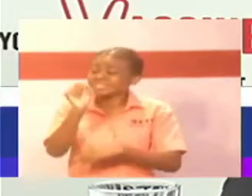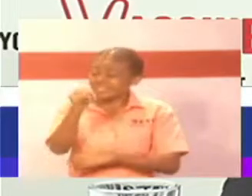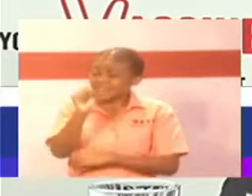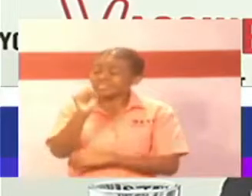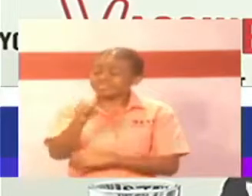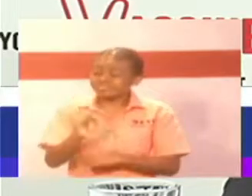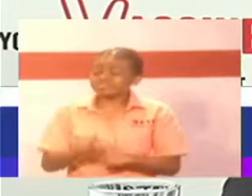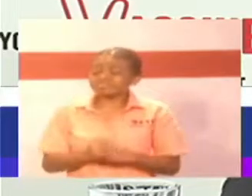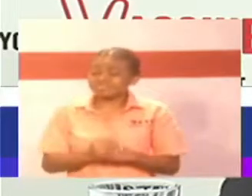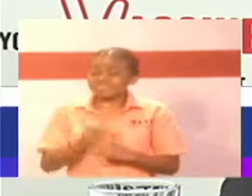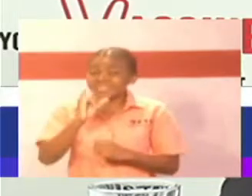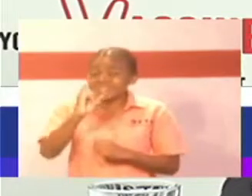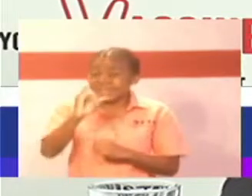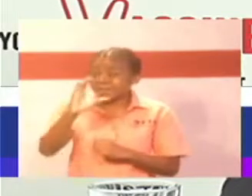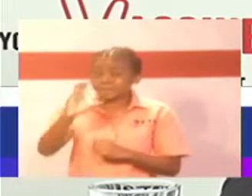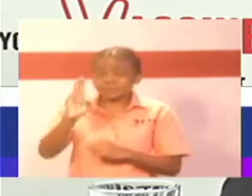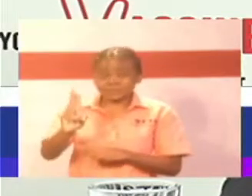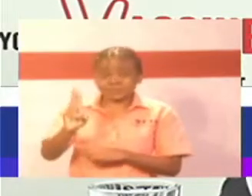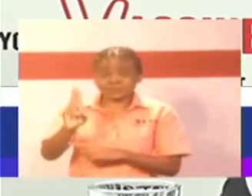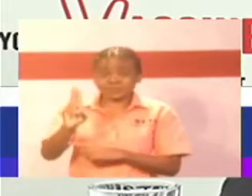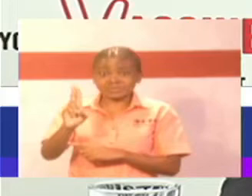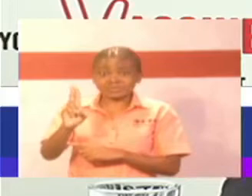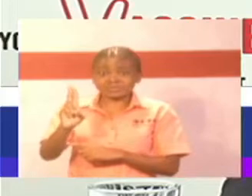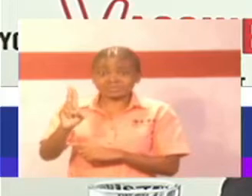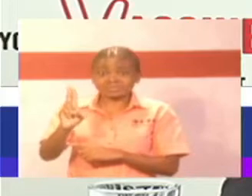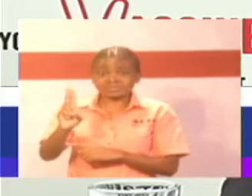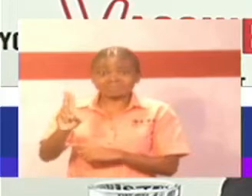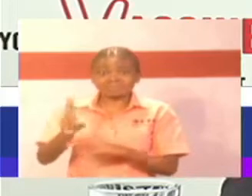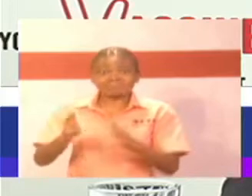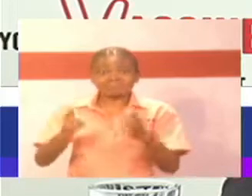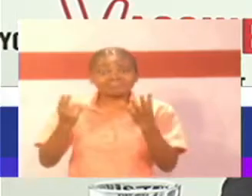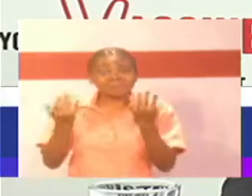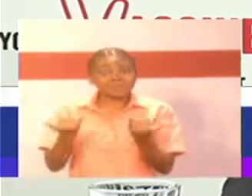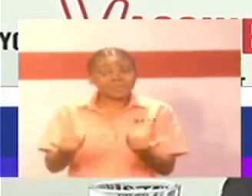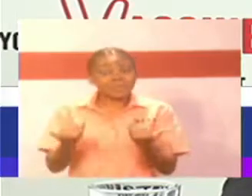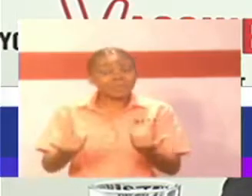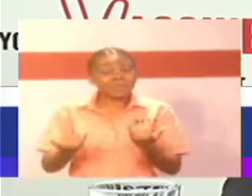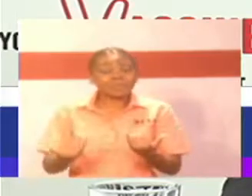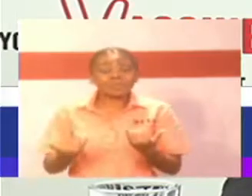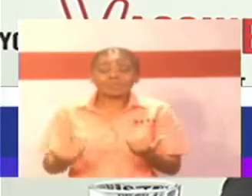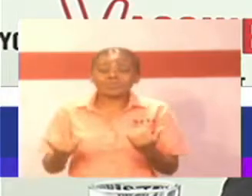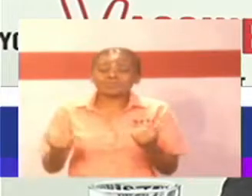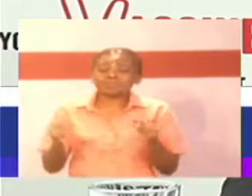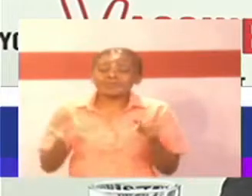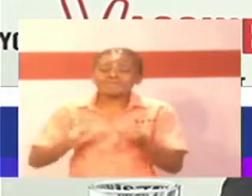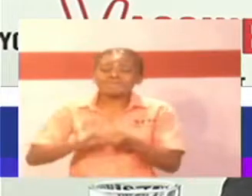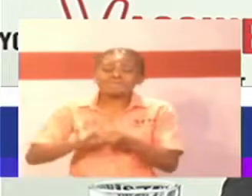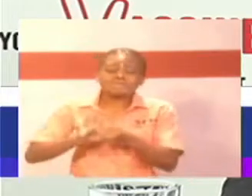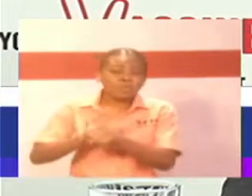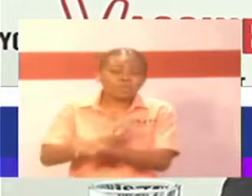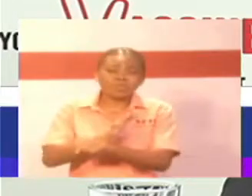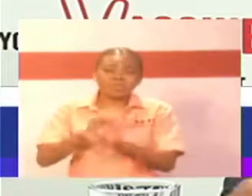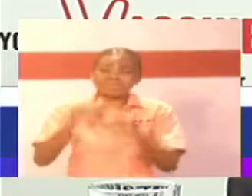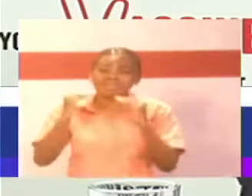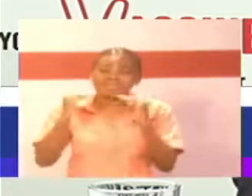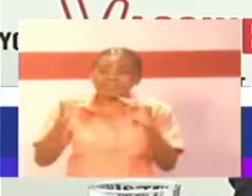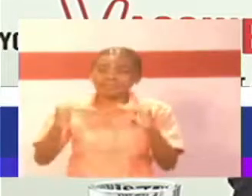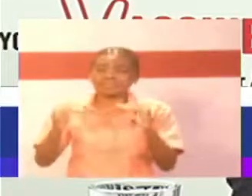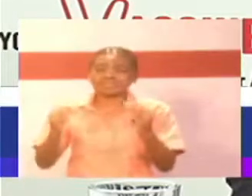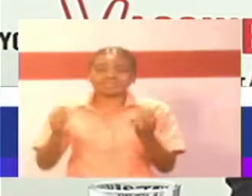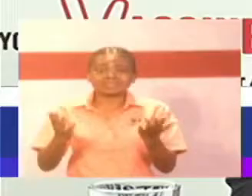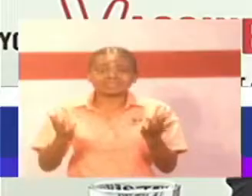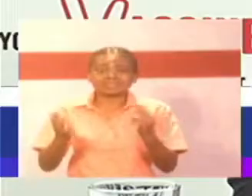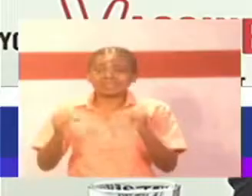unit demand within our country has now outstripped or is equal to the supply of beds.